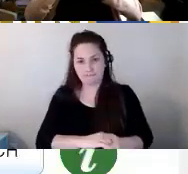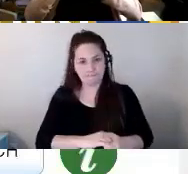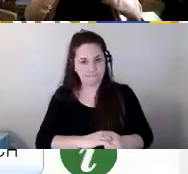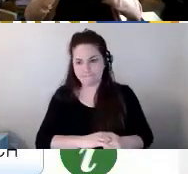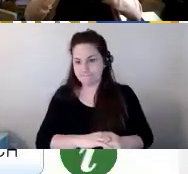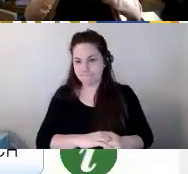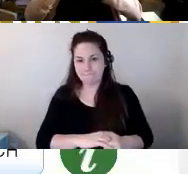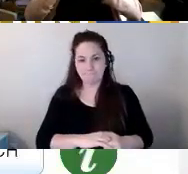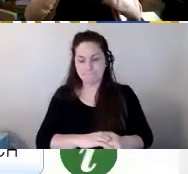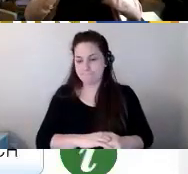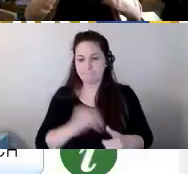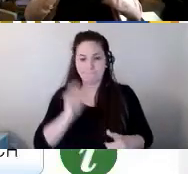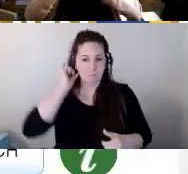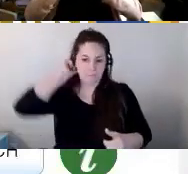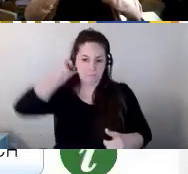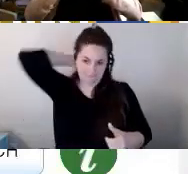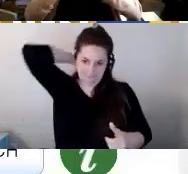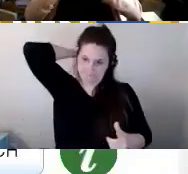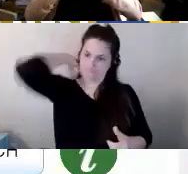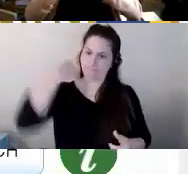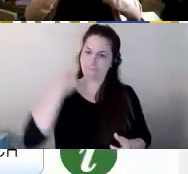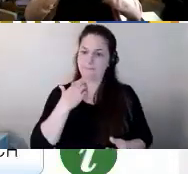gallery for that purpose.